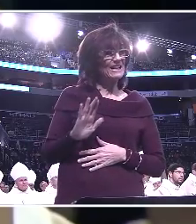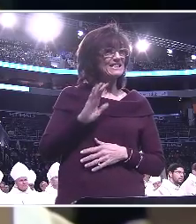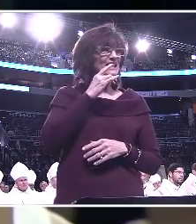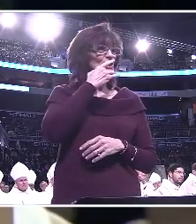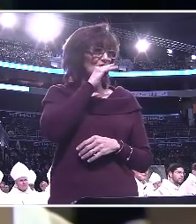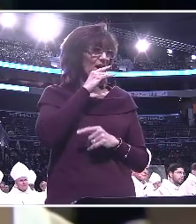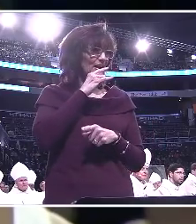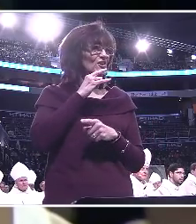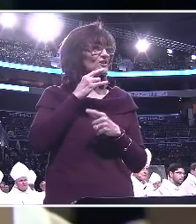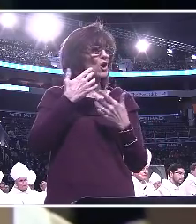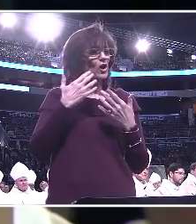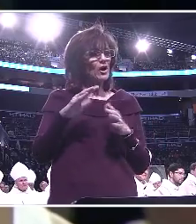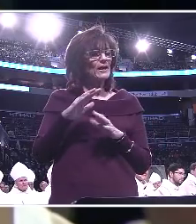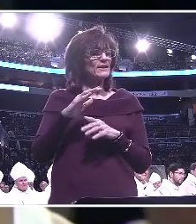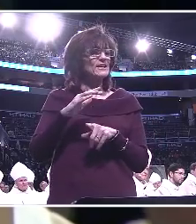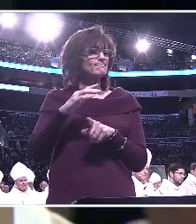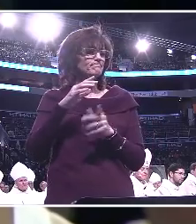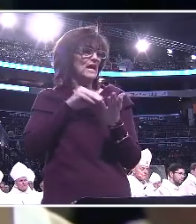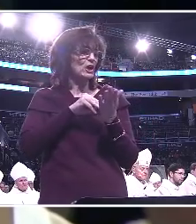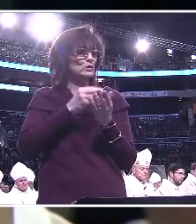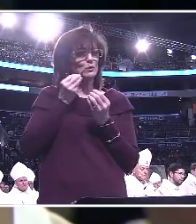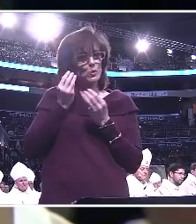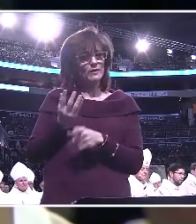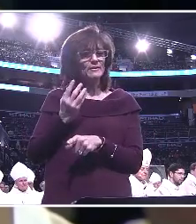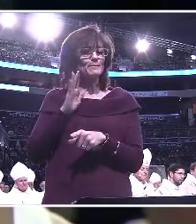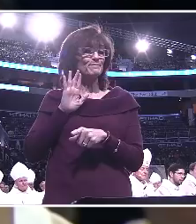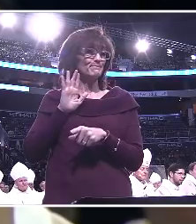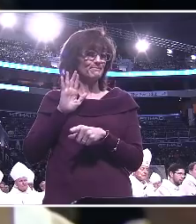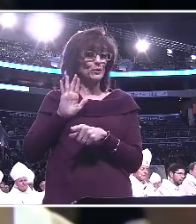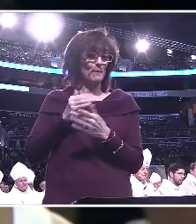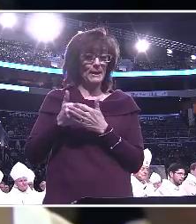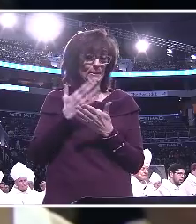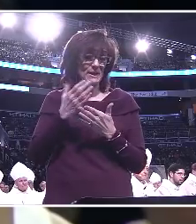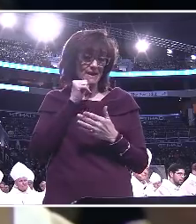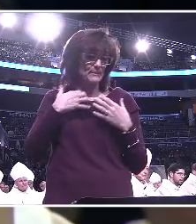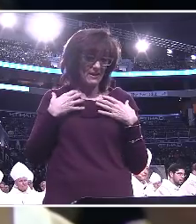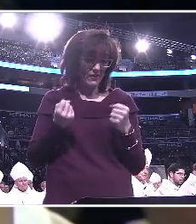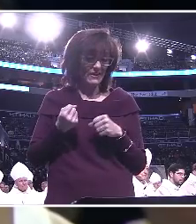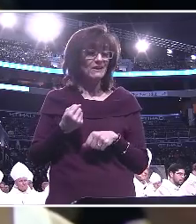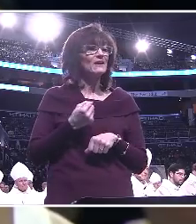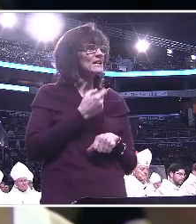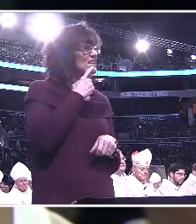diagnosis. And he said to me, "Father, I'm afraid. I'm afraid that my wife and I can't love him, that we can't take care of him."